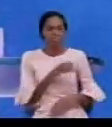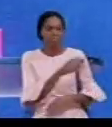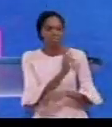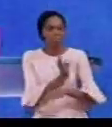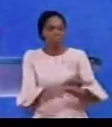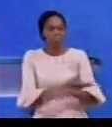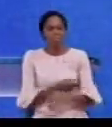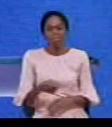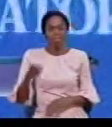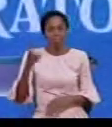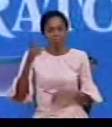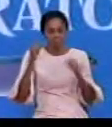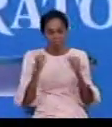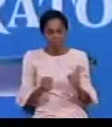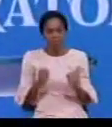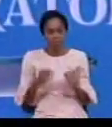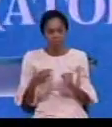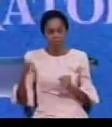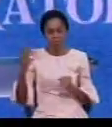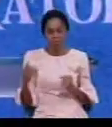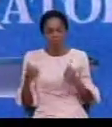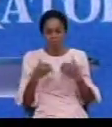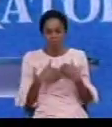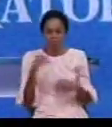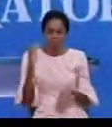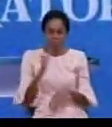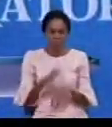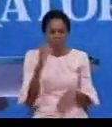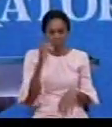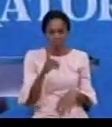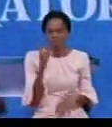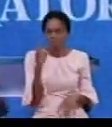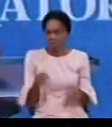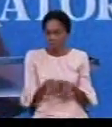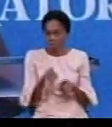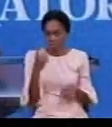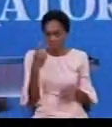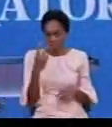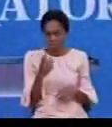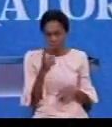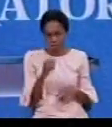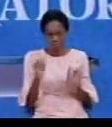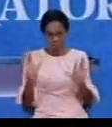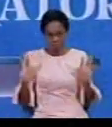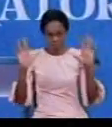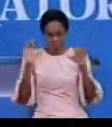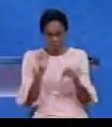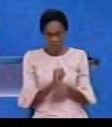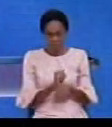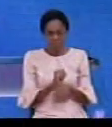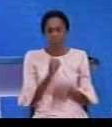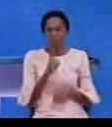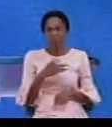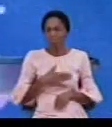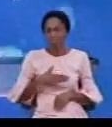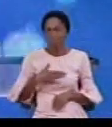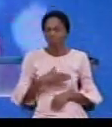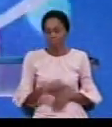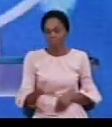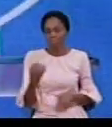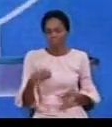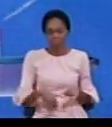of God has touched you. As you see the miracle, please come out to our left-hand side